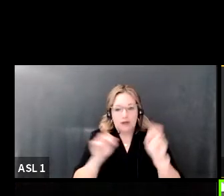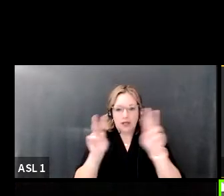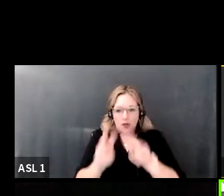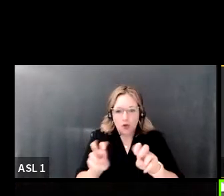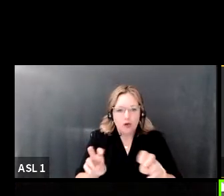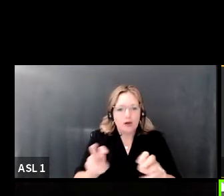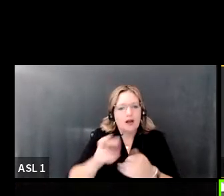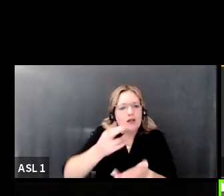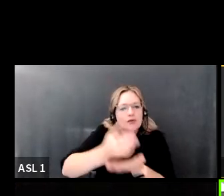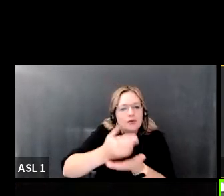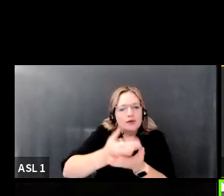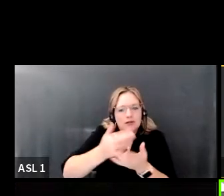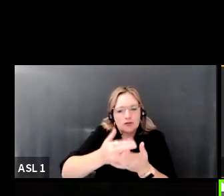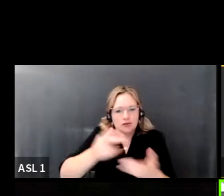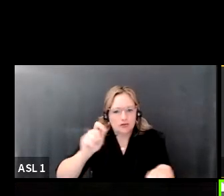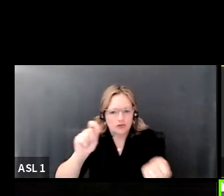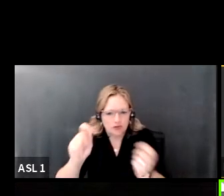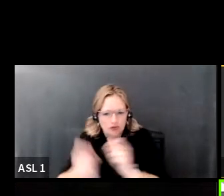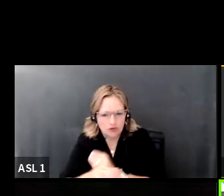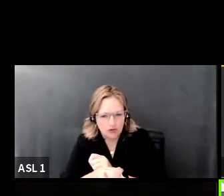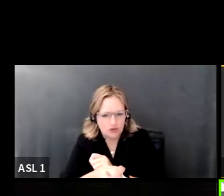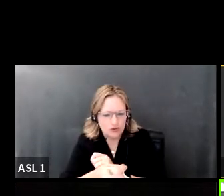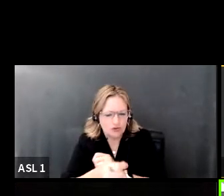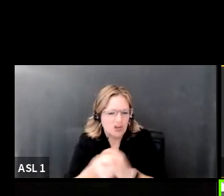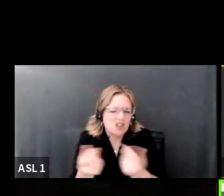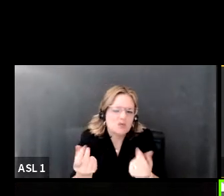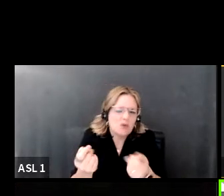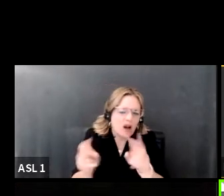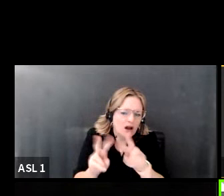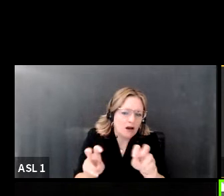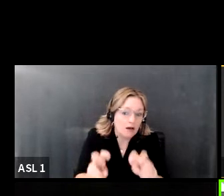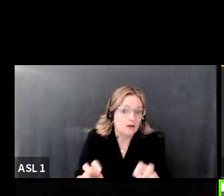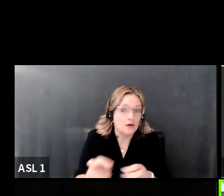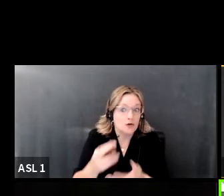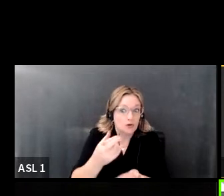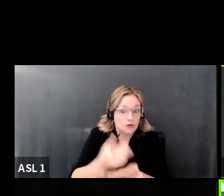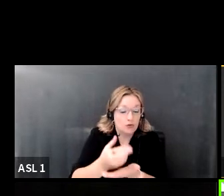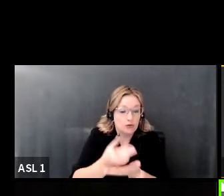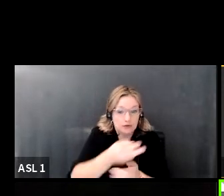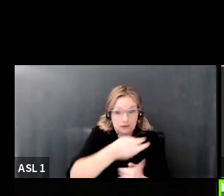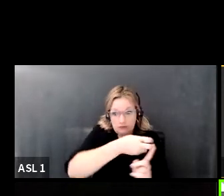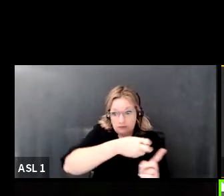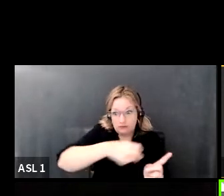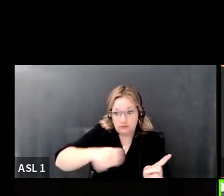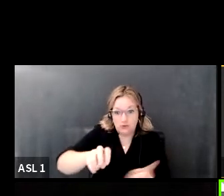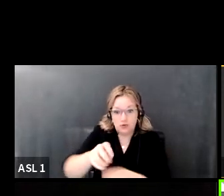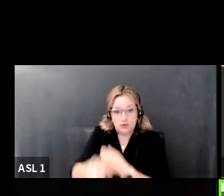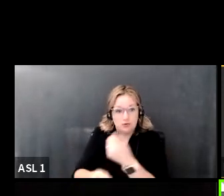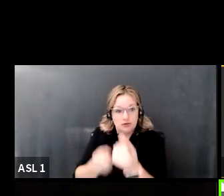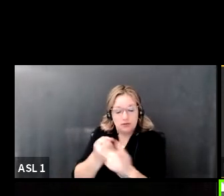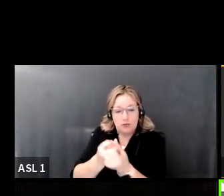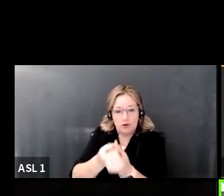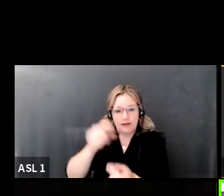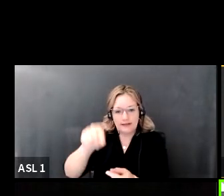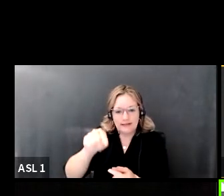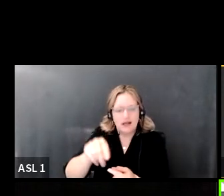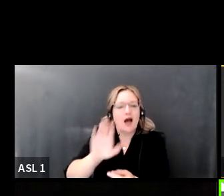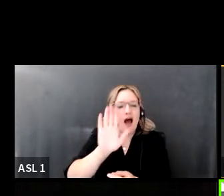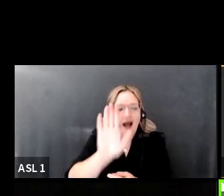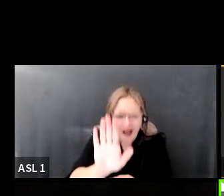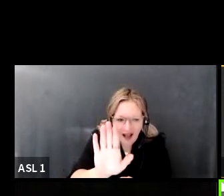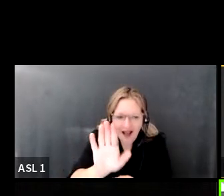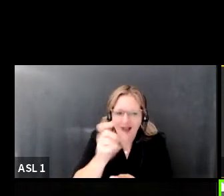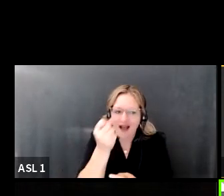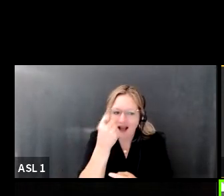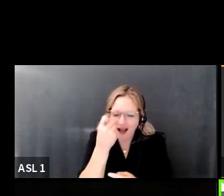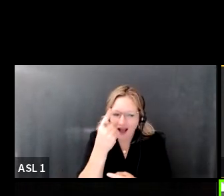change and difference is and then have a discussion around whether those resources go to supporting that i need to put a very important caveat here though